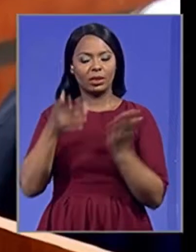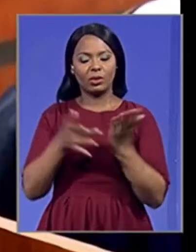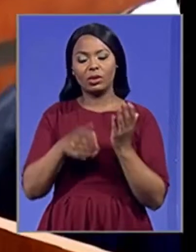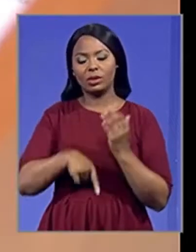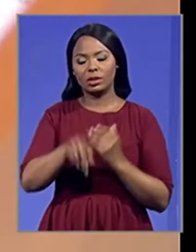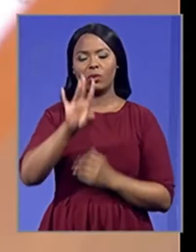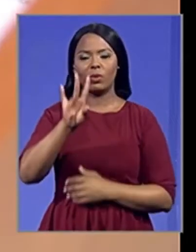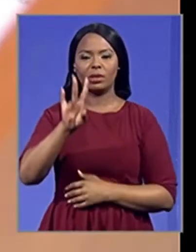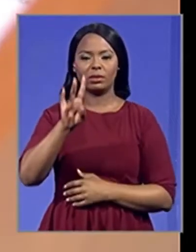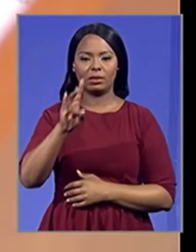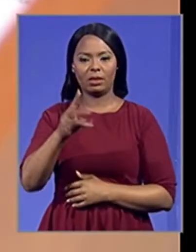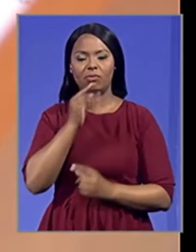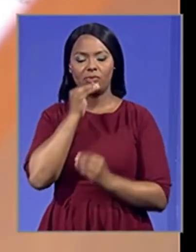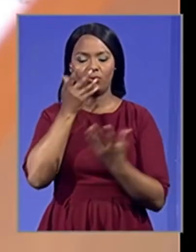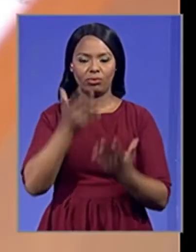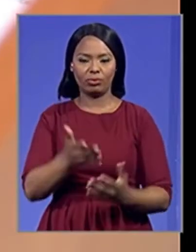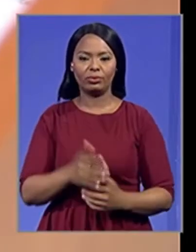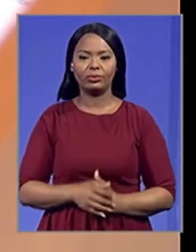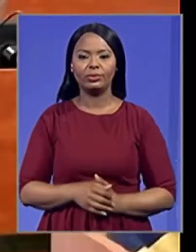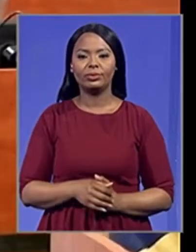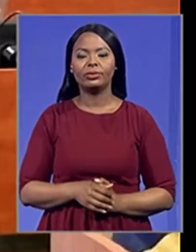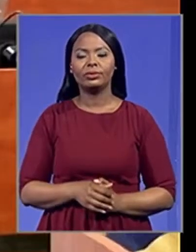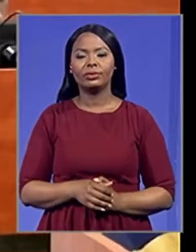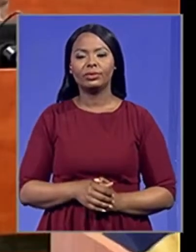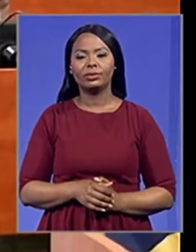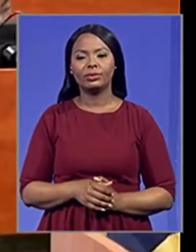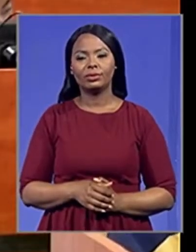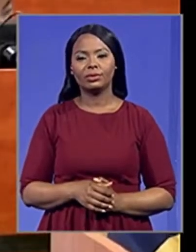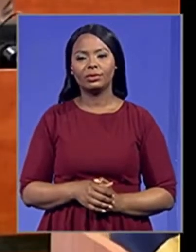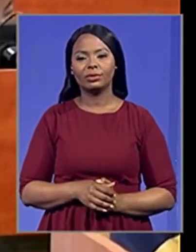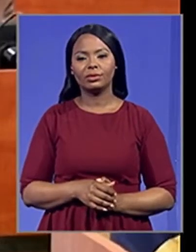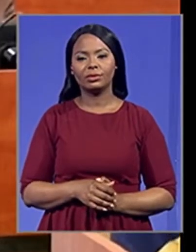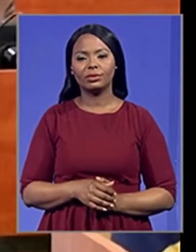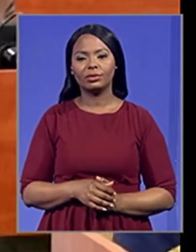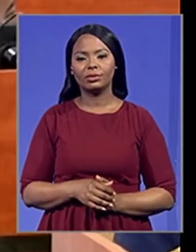ka Laboraro. Ke Ishmael Modiba, ditaba tša SABC, Botshabelo.